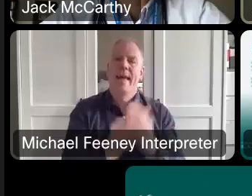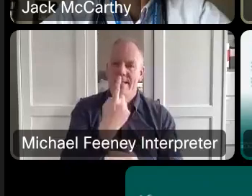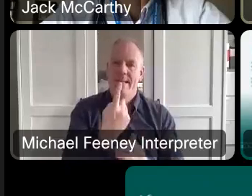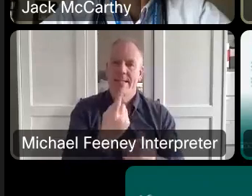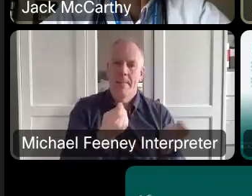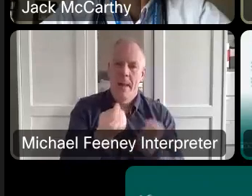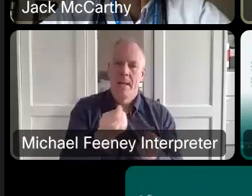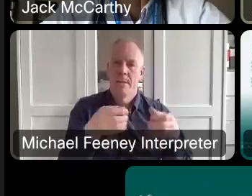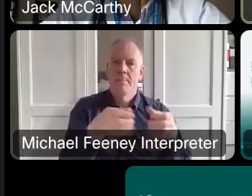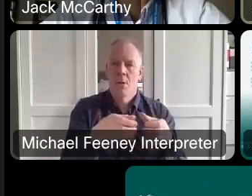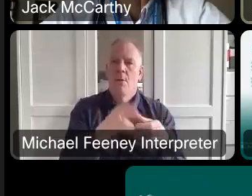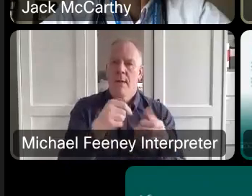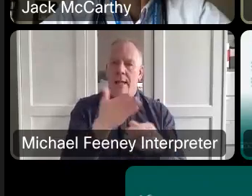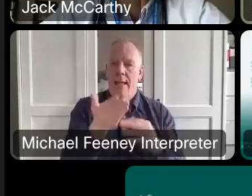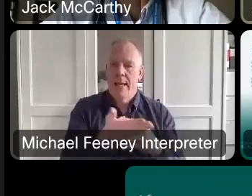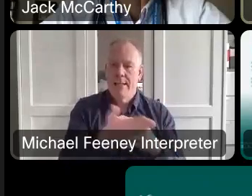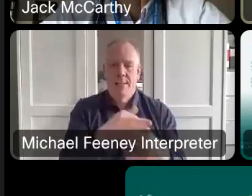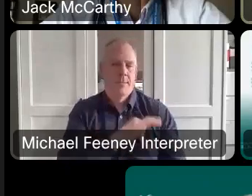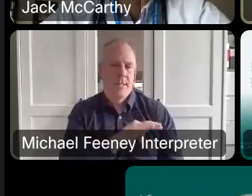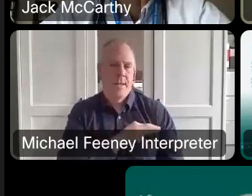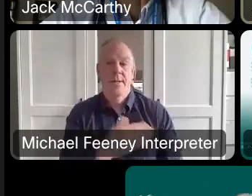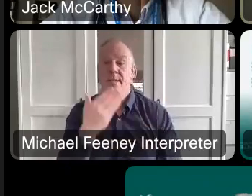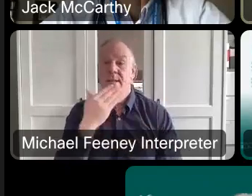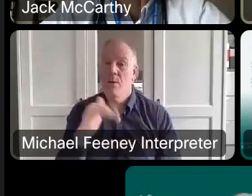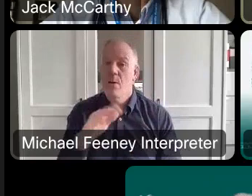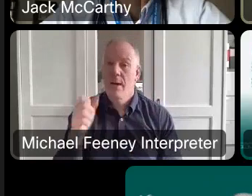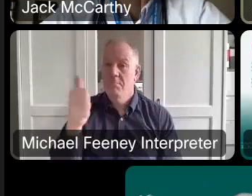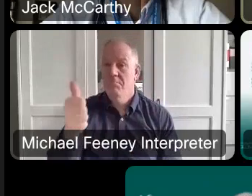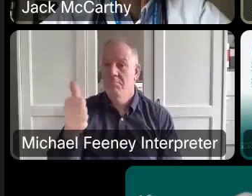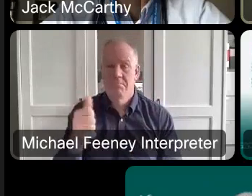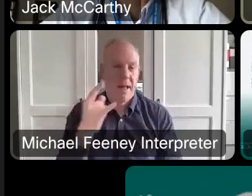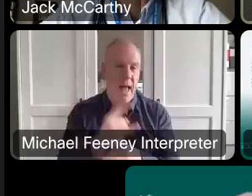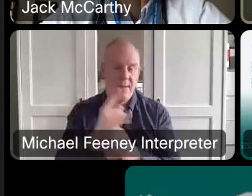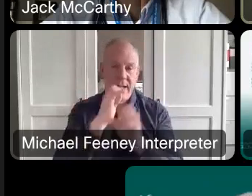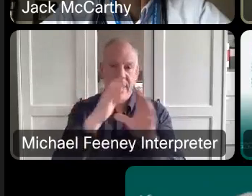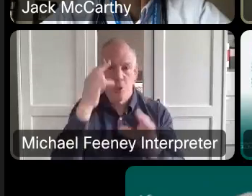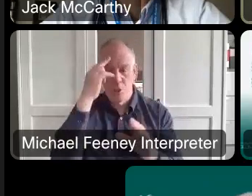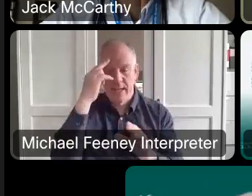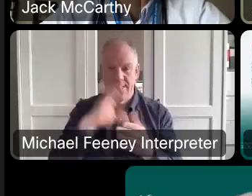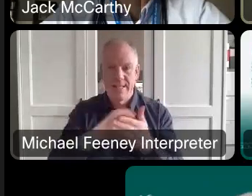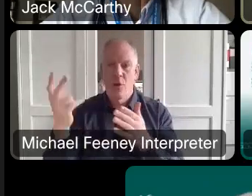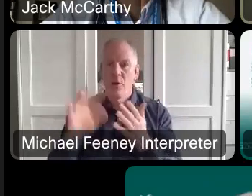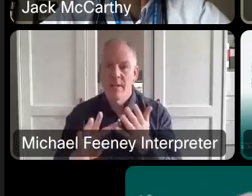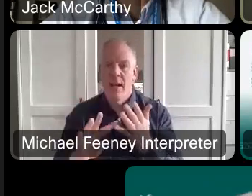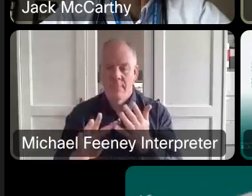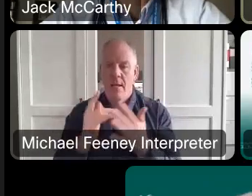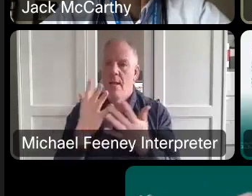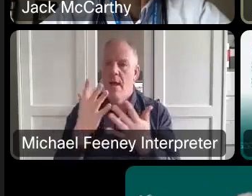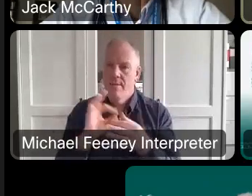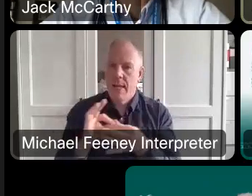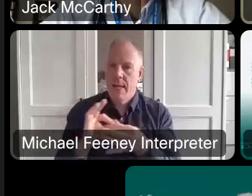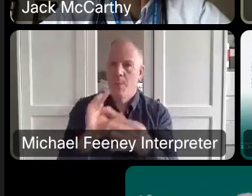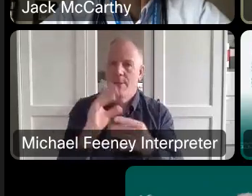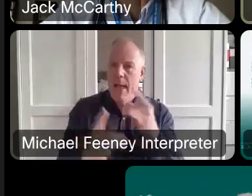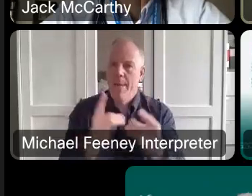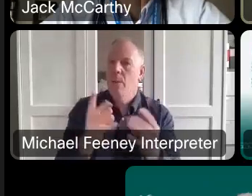module that they have access to. Okay, thanks for that, Lorraine. That's a really helpful clarification, and good to know that there's a lot of collaboration in the development